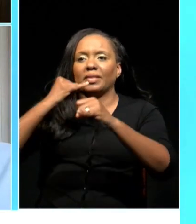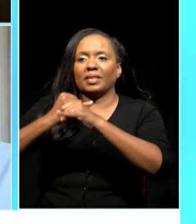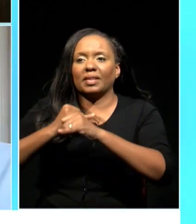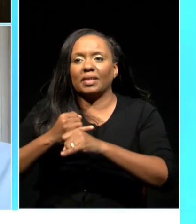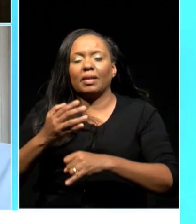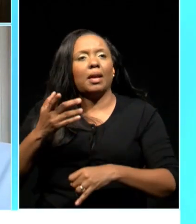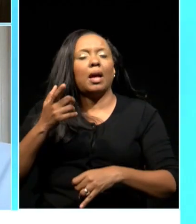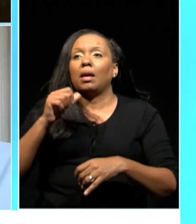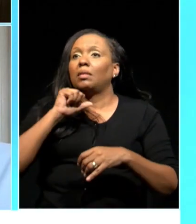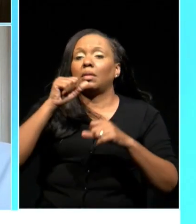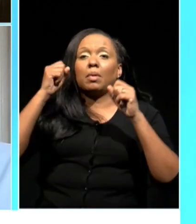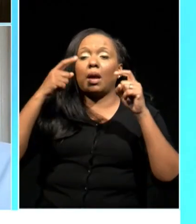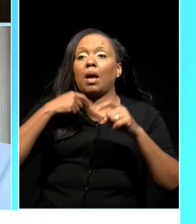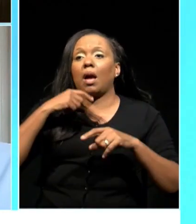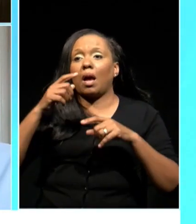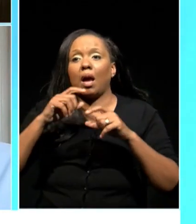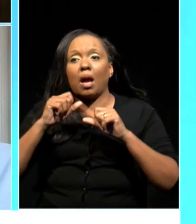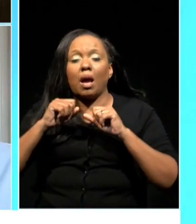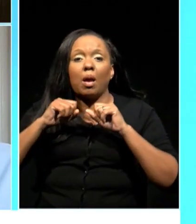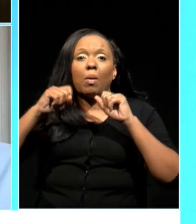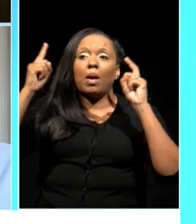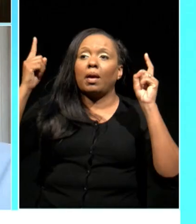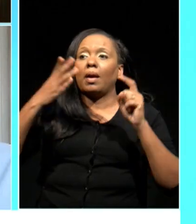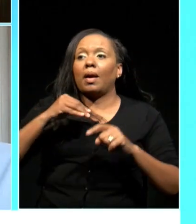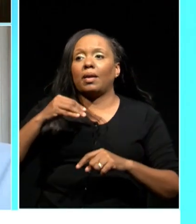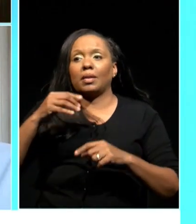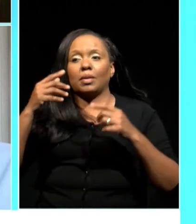morning I wake up and she's the Secretary General of the UN.